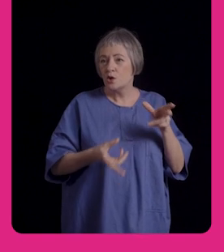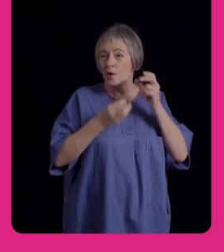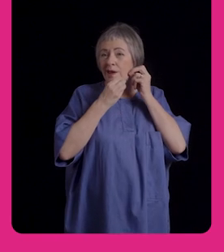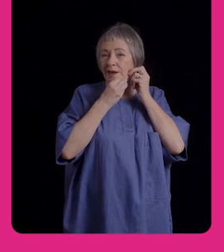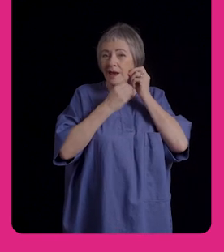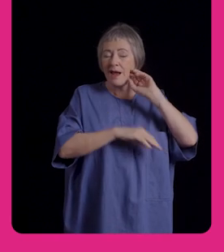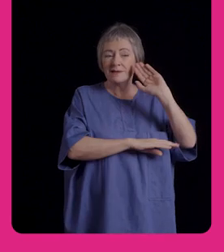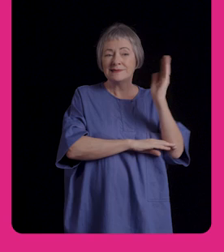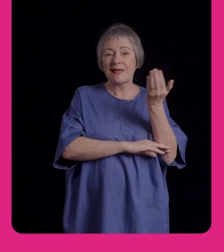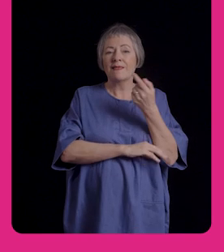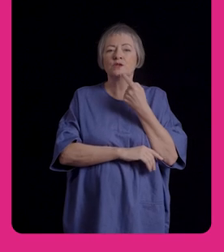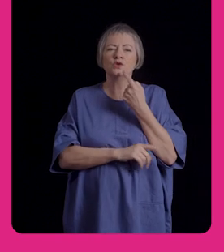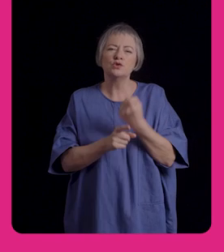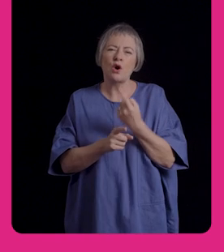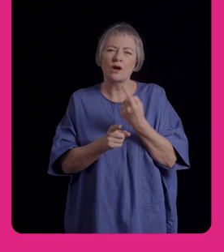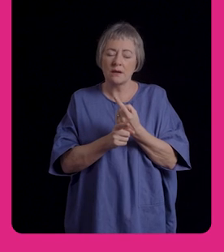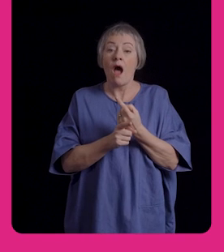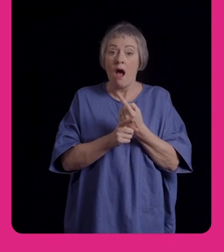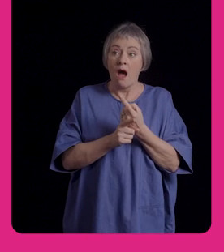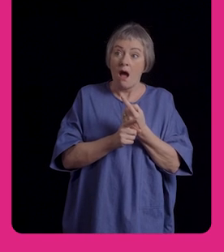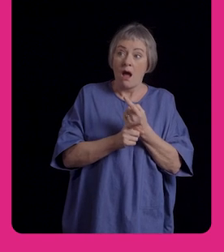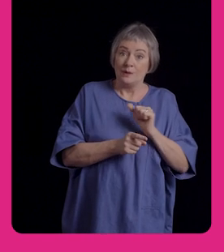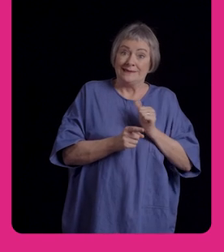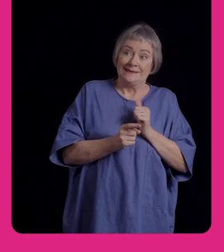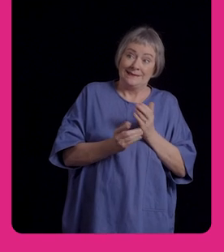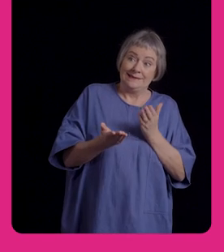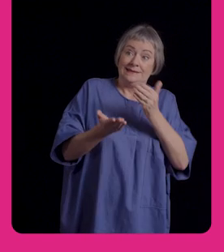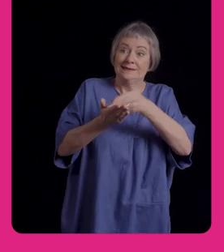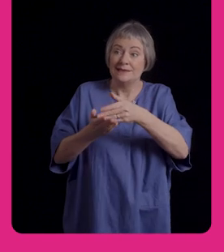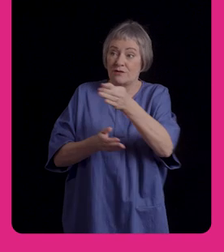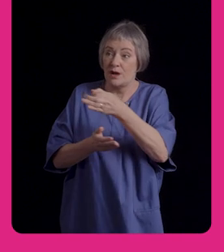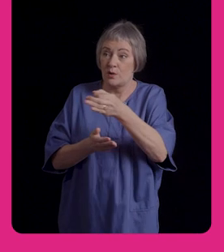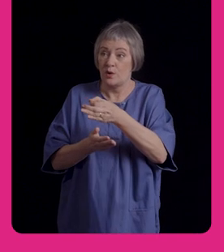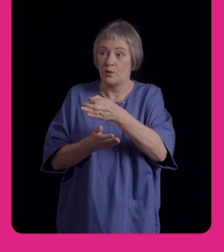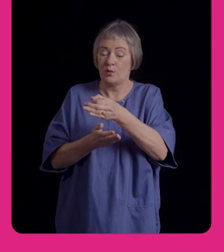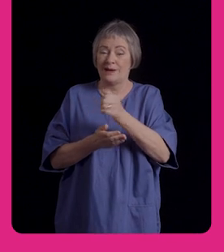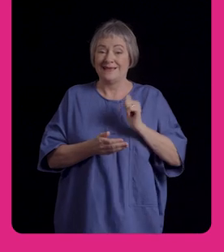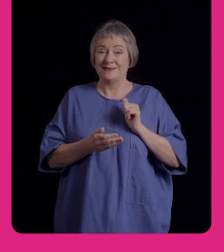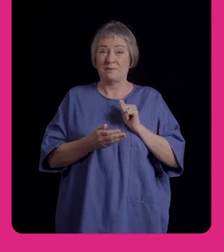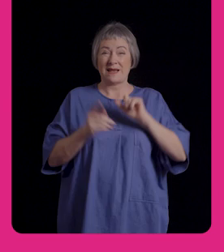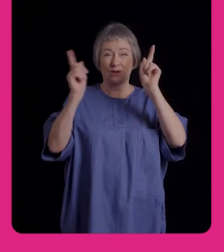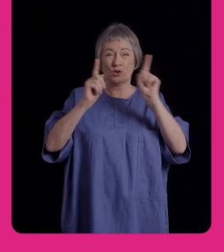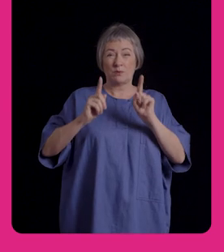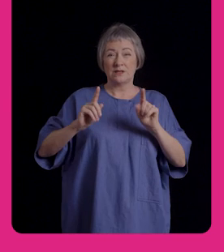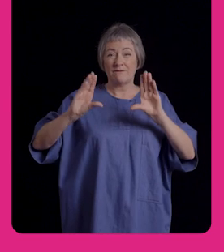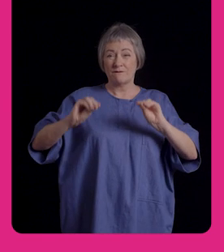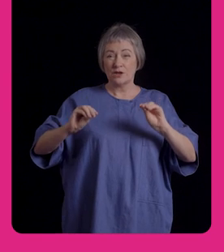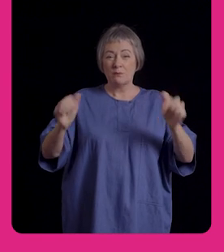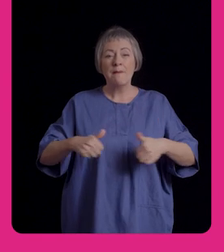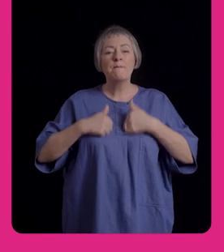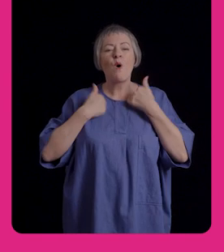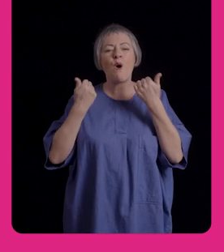of sailors like talking, saying that like, yeah, you're getting close to the island soon and they're expecting the storm to all blow over. And like by